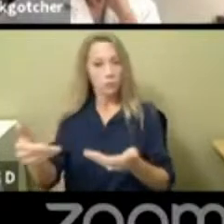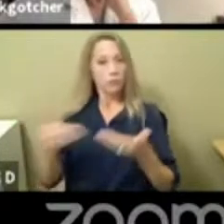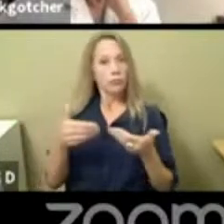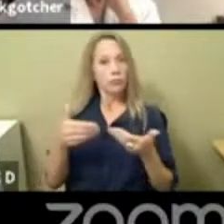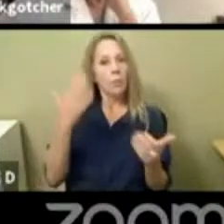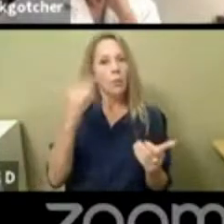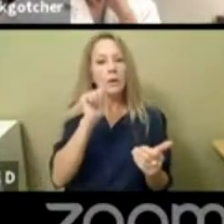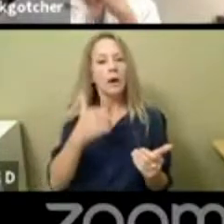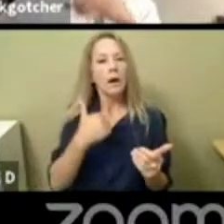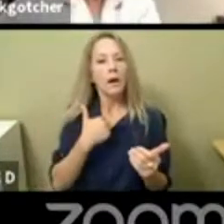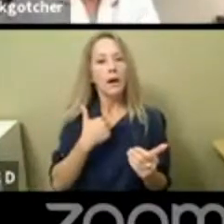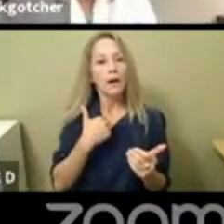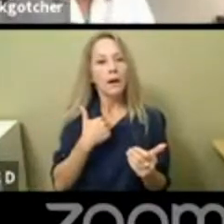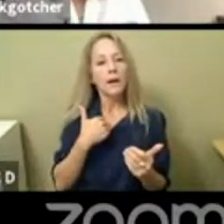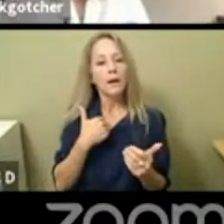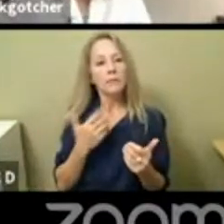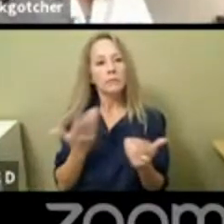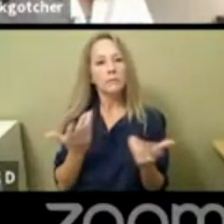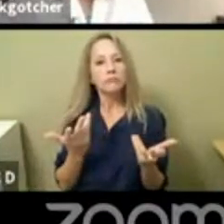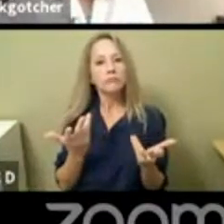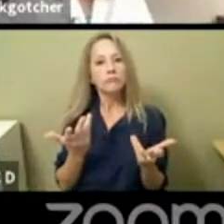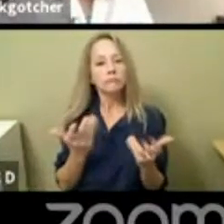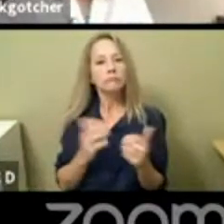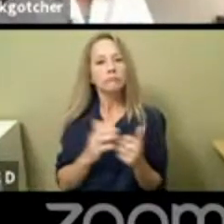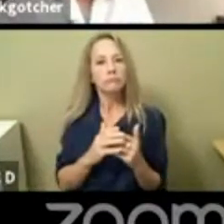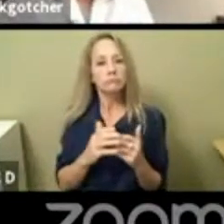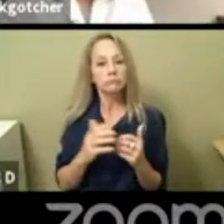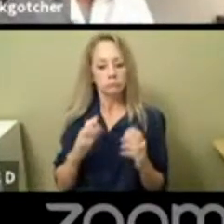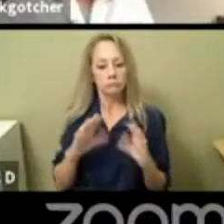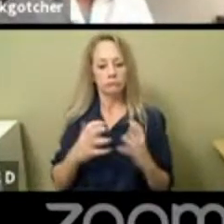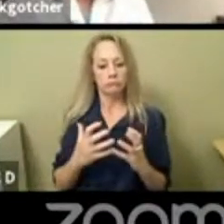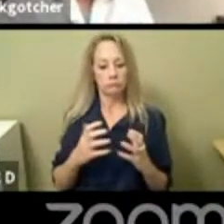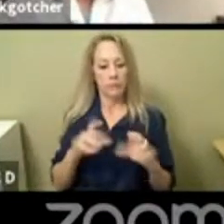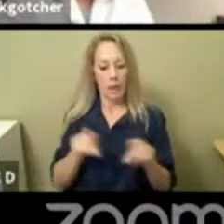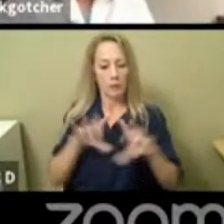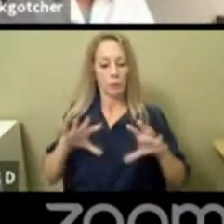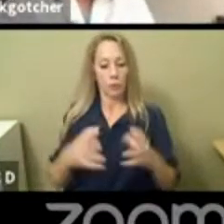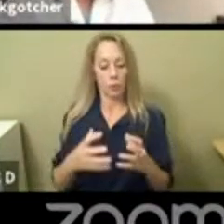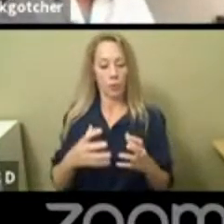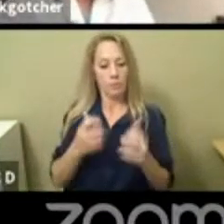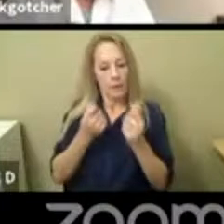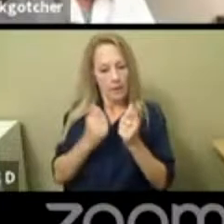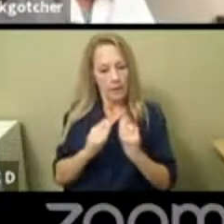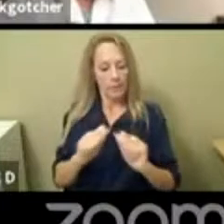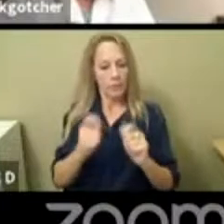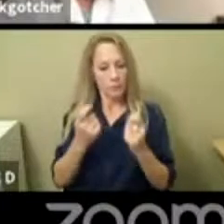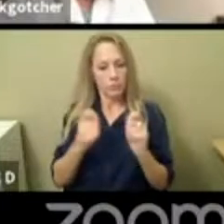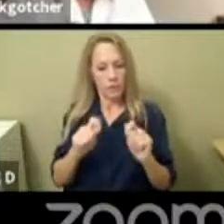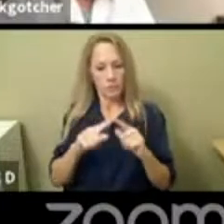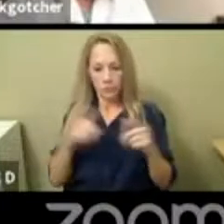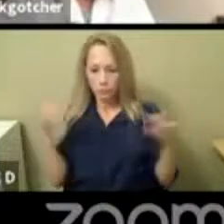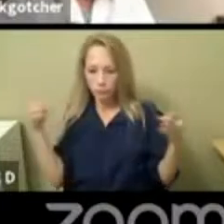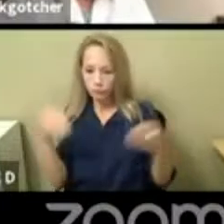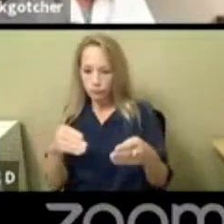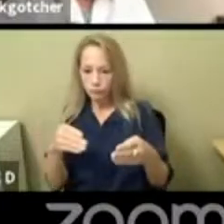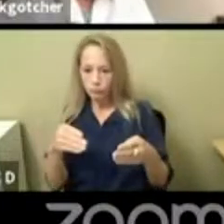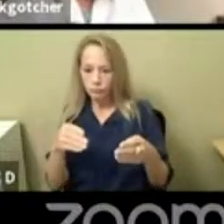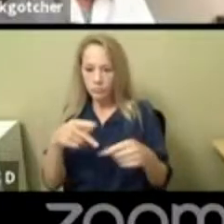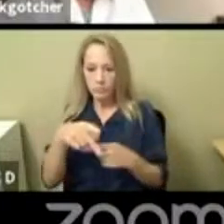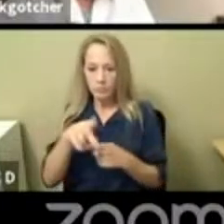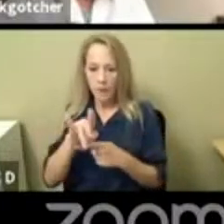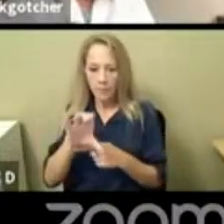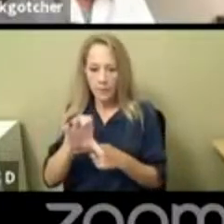dedicated effort as a group to focus on public